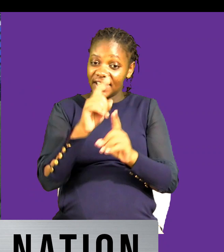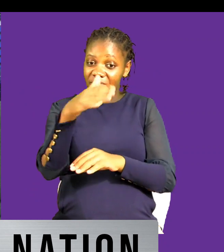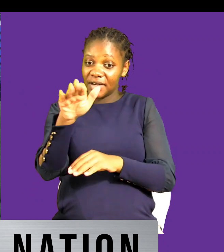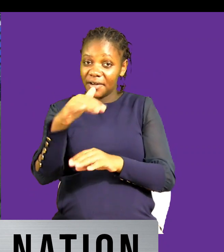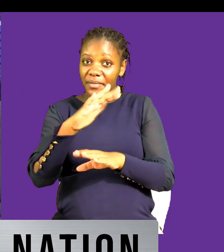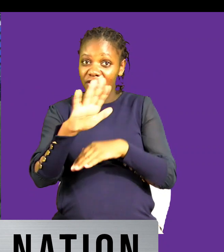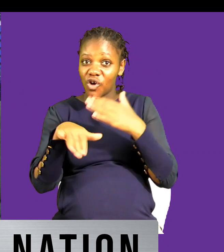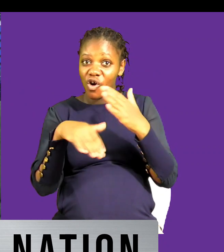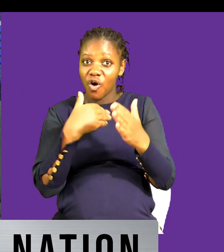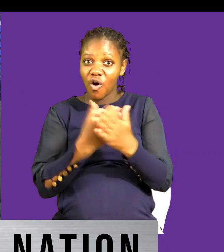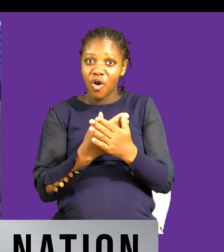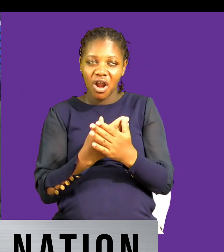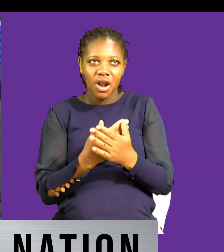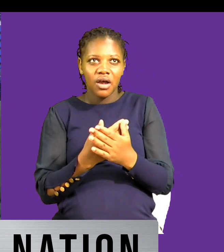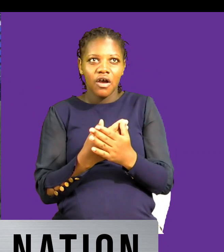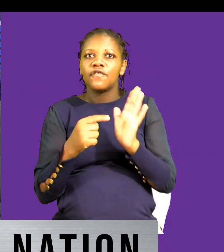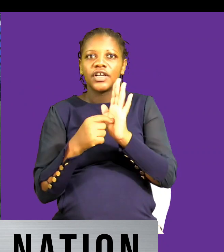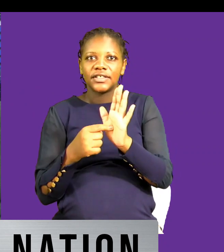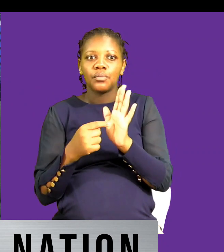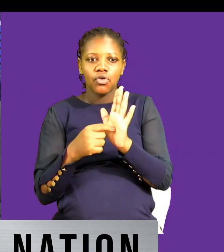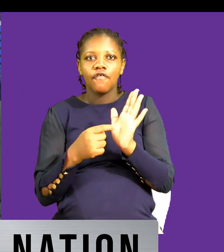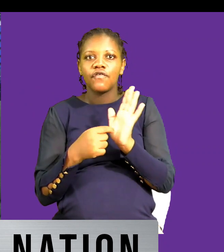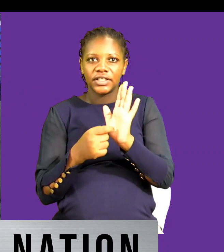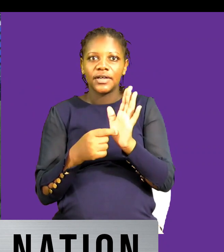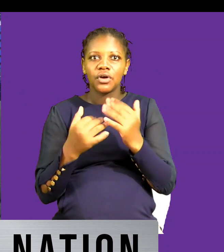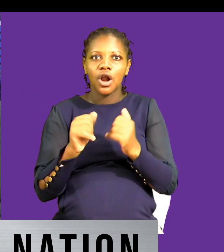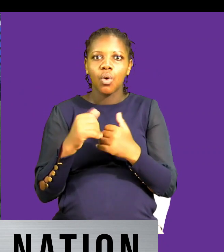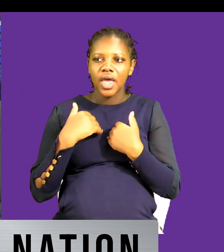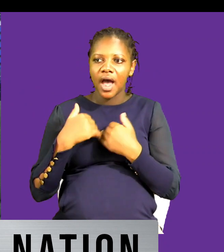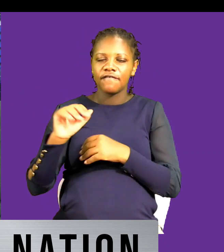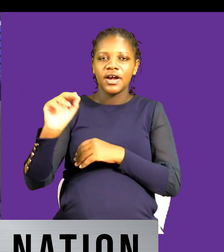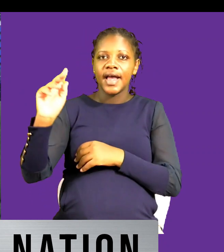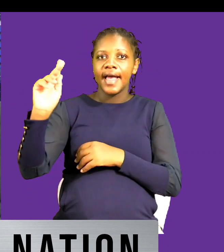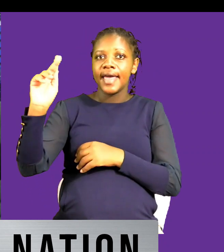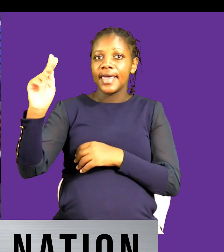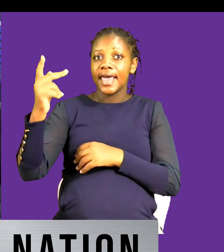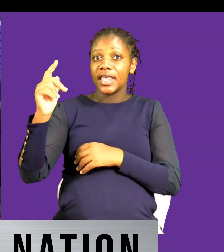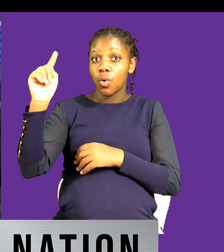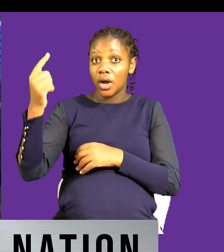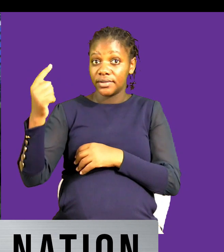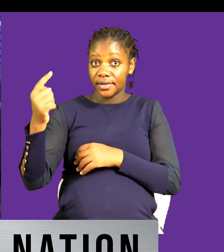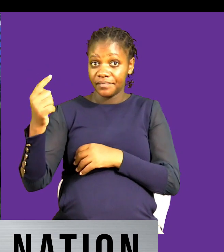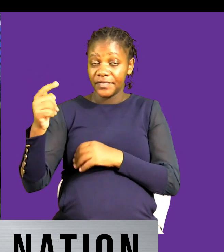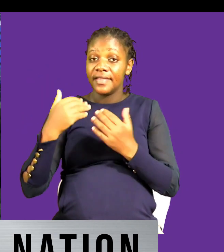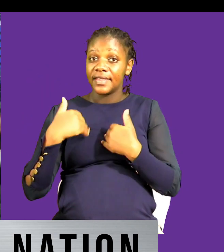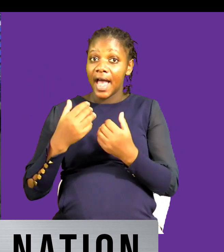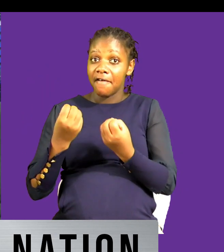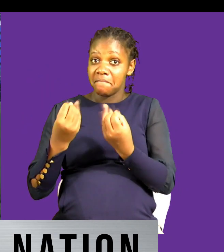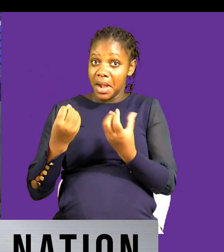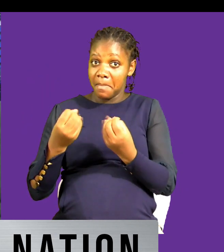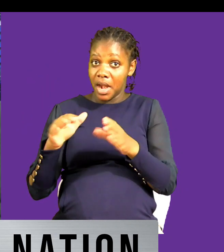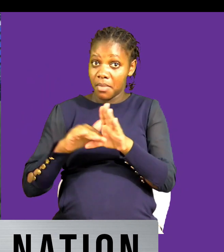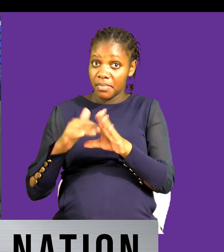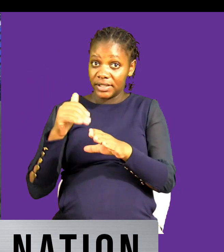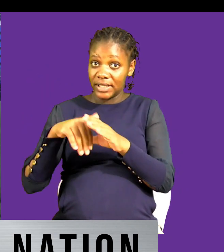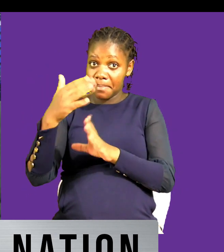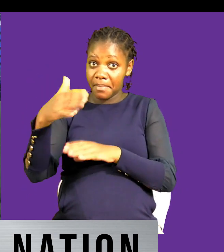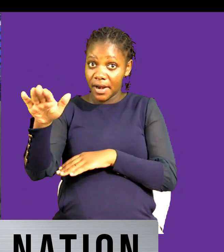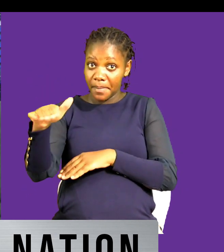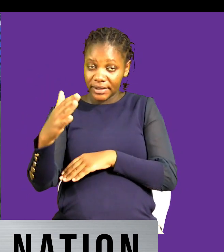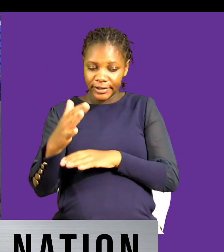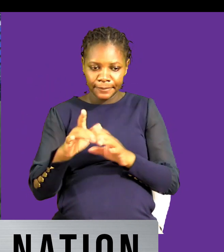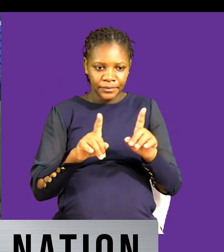they are from, say, like now in this administration, it is Kenya Kwanza administration, they have majority in parliament, and they have also